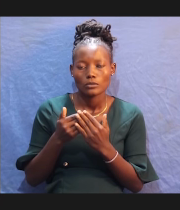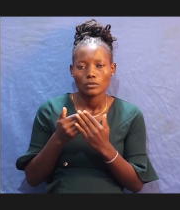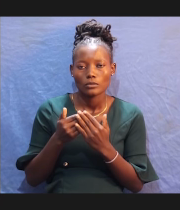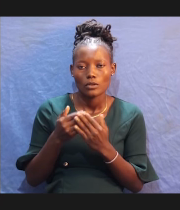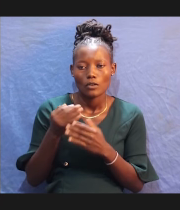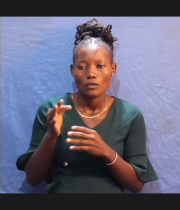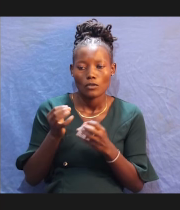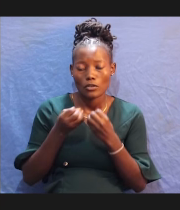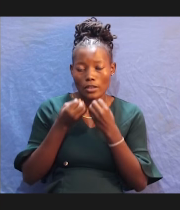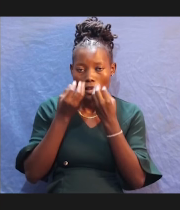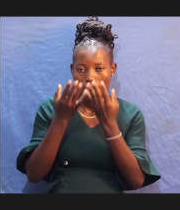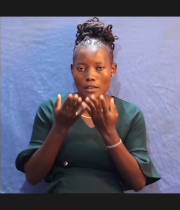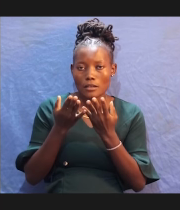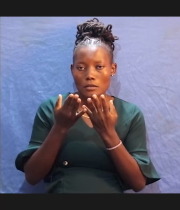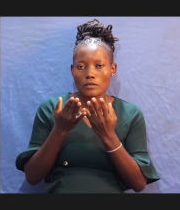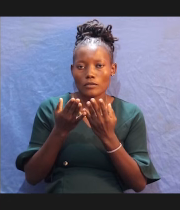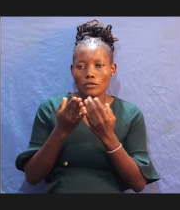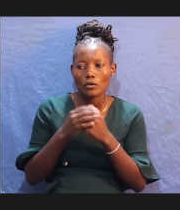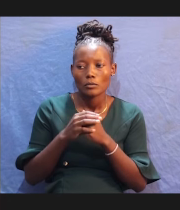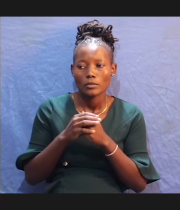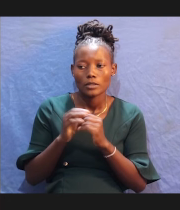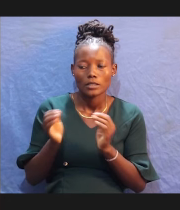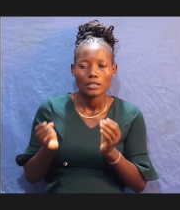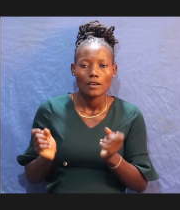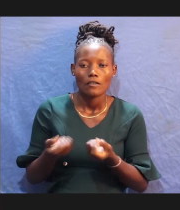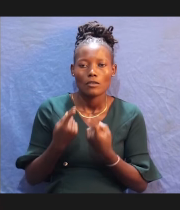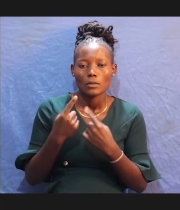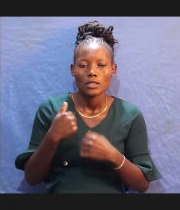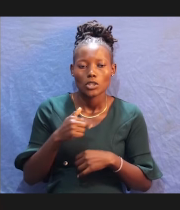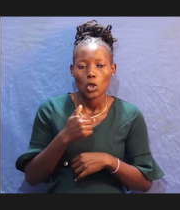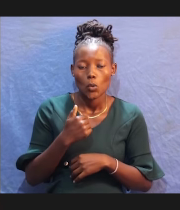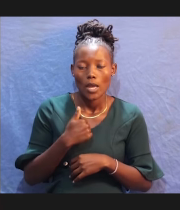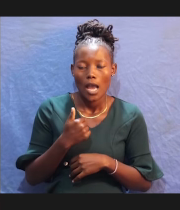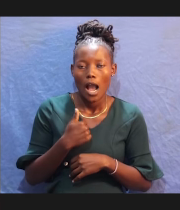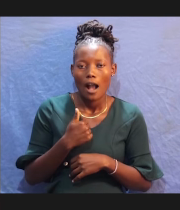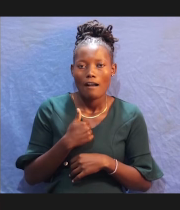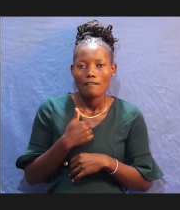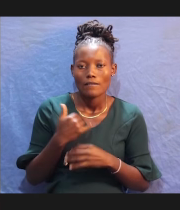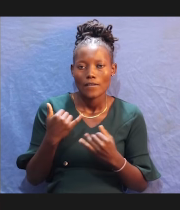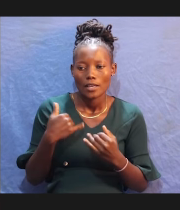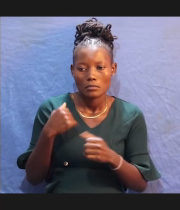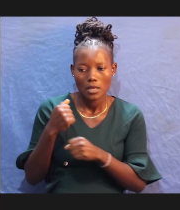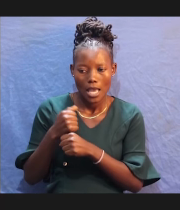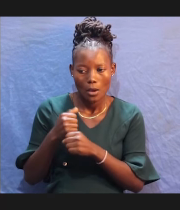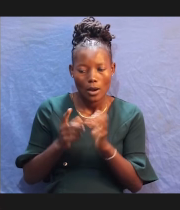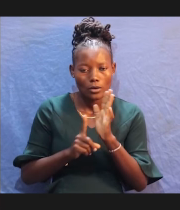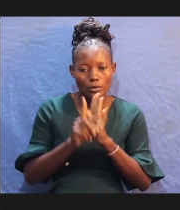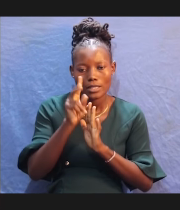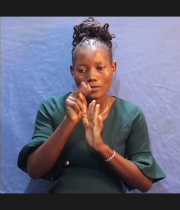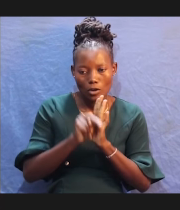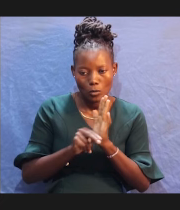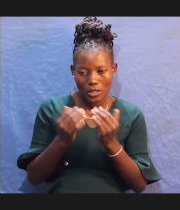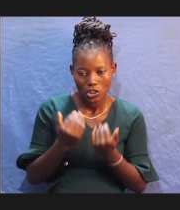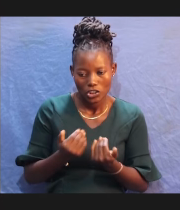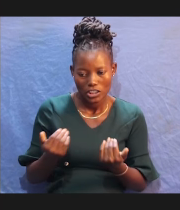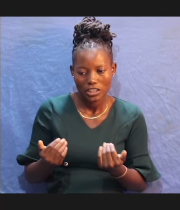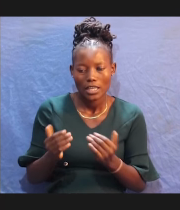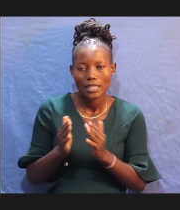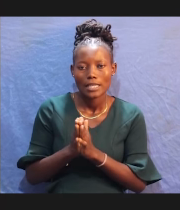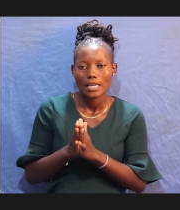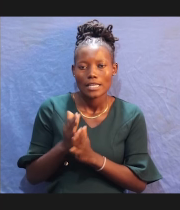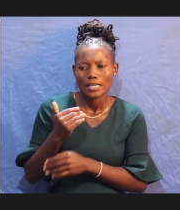the informative forum that you're having. So I work with development children, and